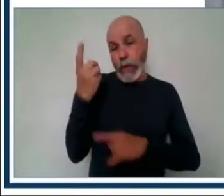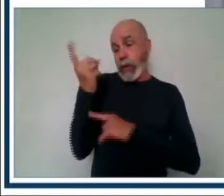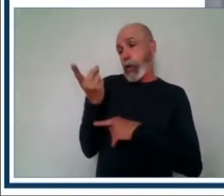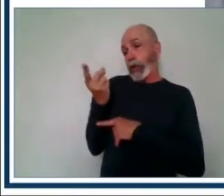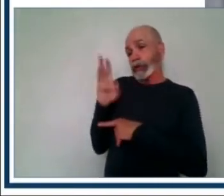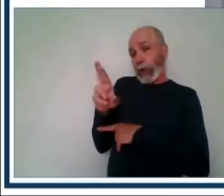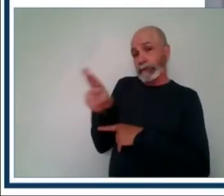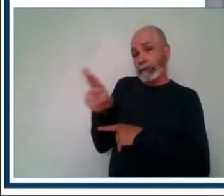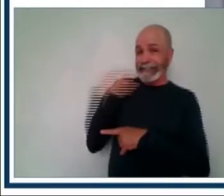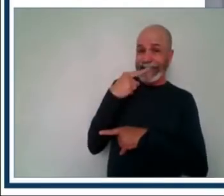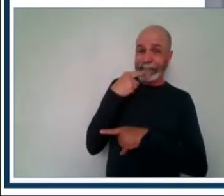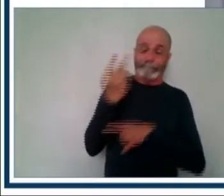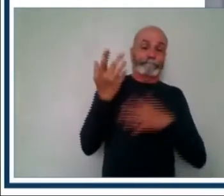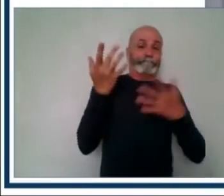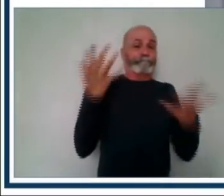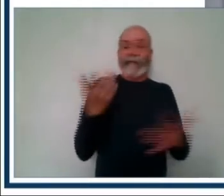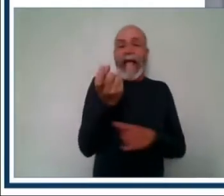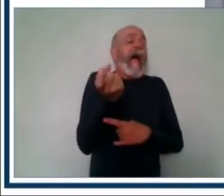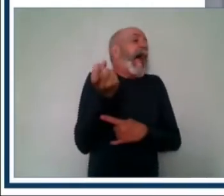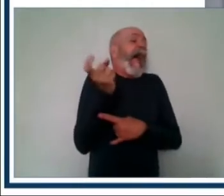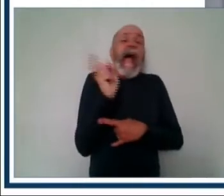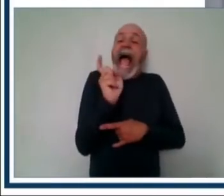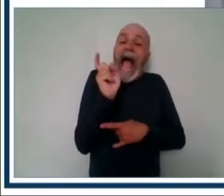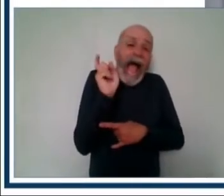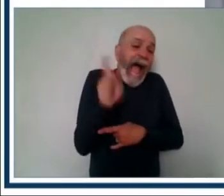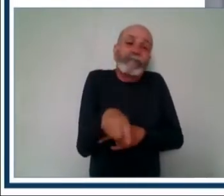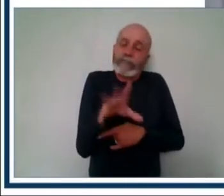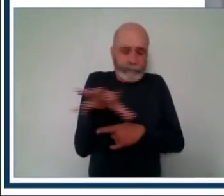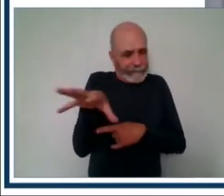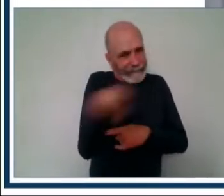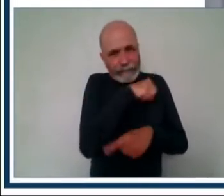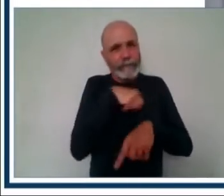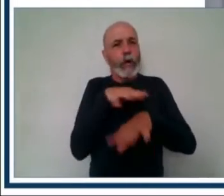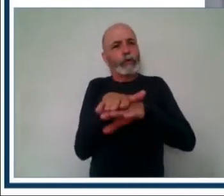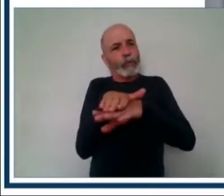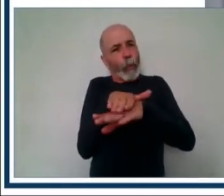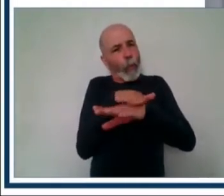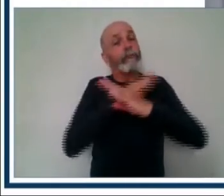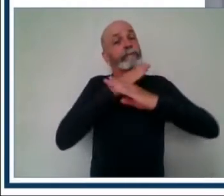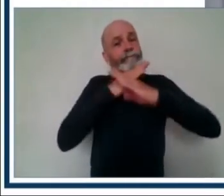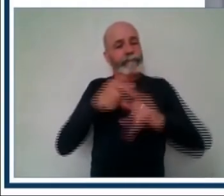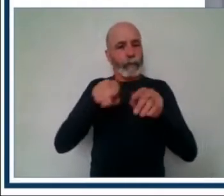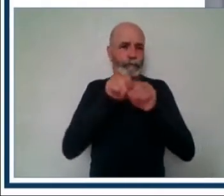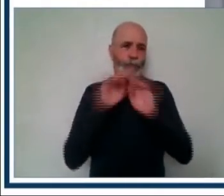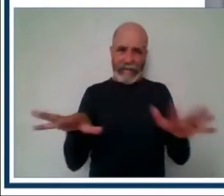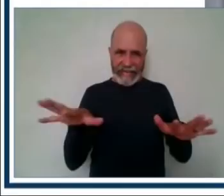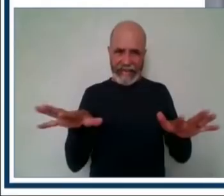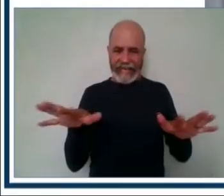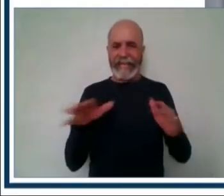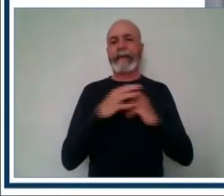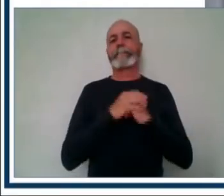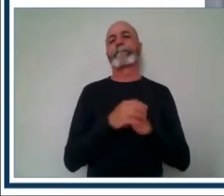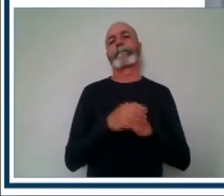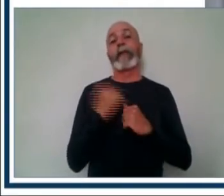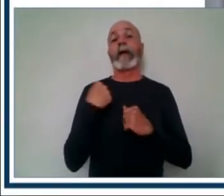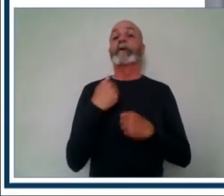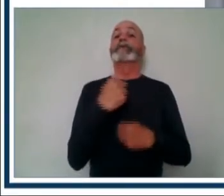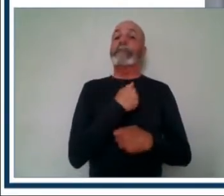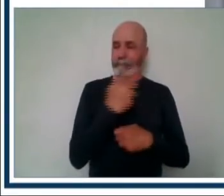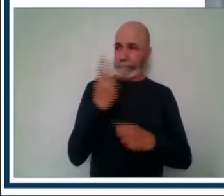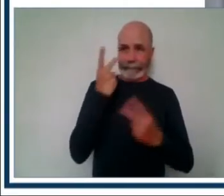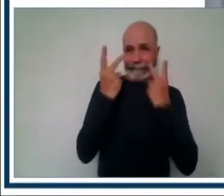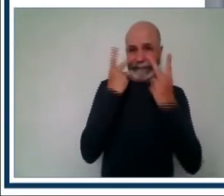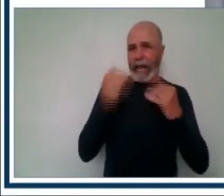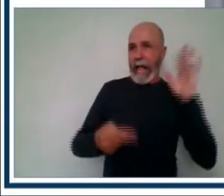COVID-19. We have shown that we can be the envy of the rest of the country. Yes, our cases are up, but together we are managing